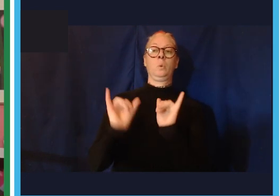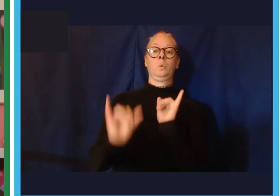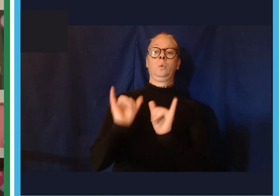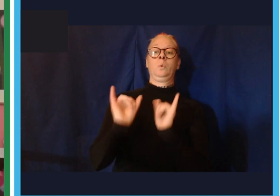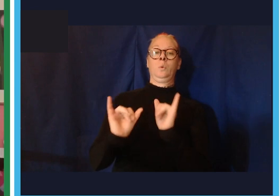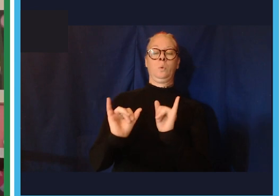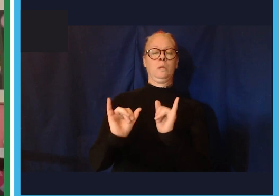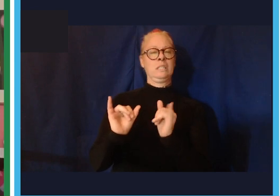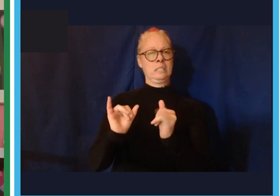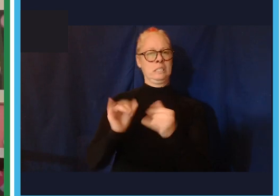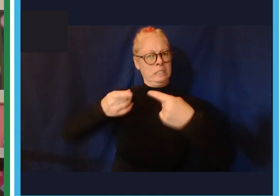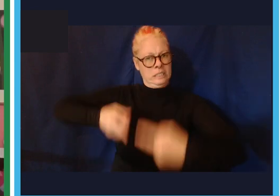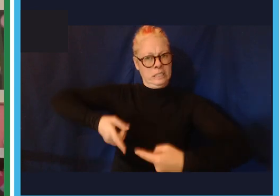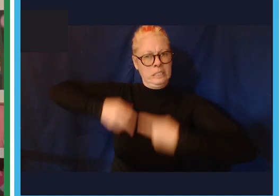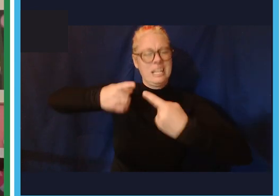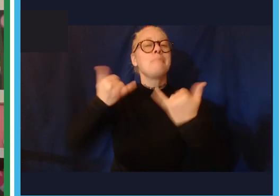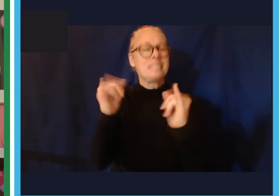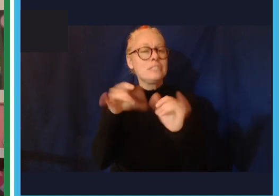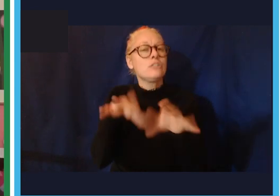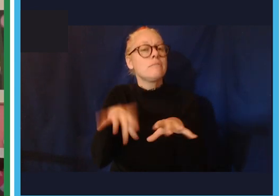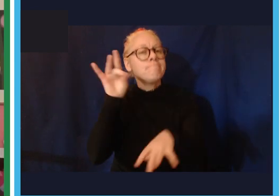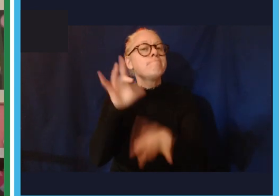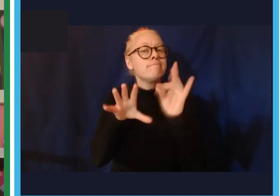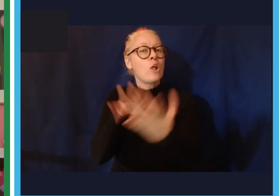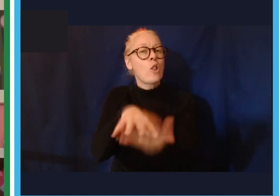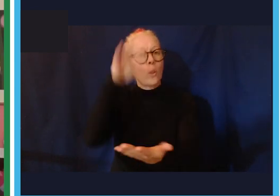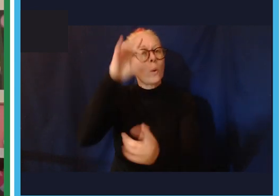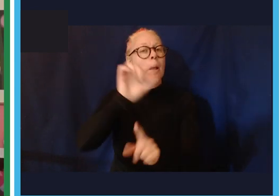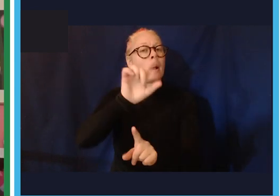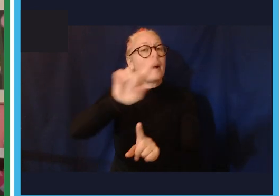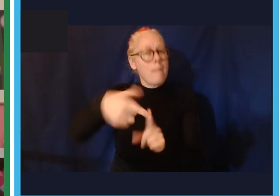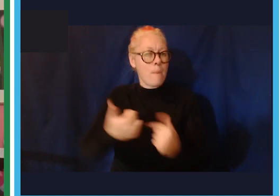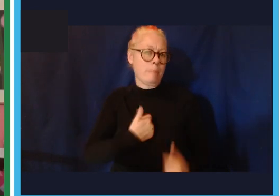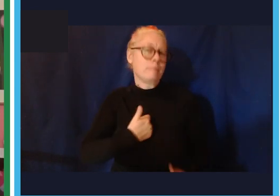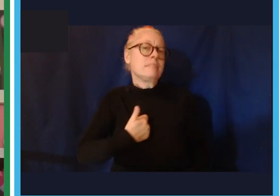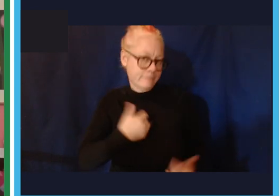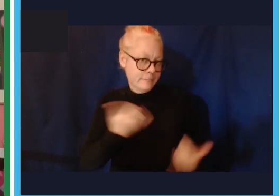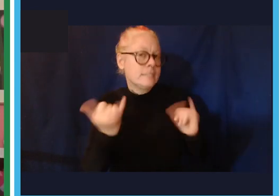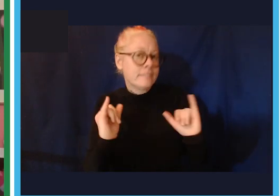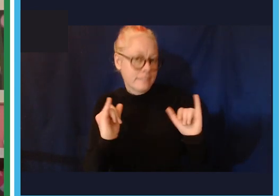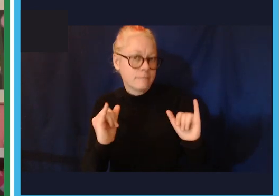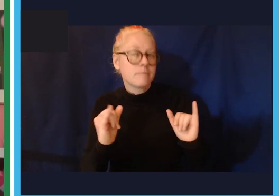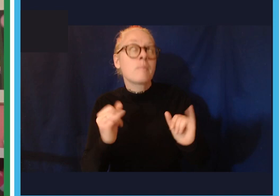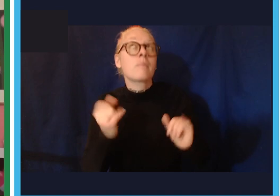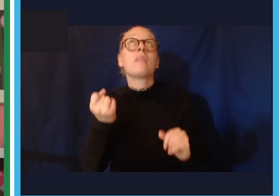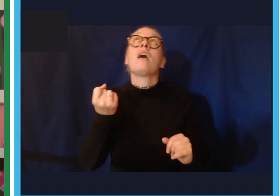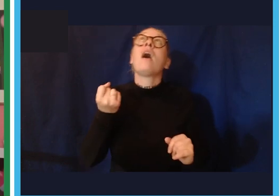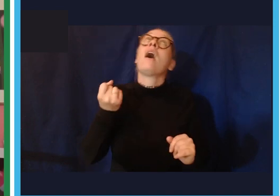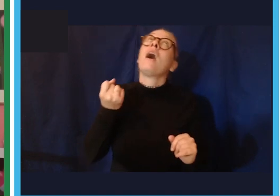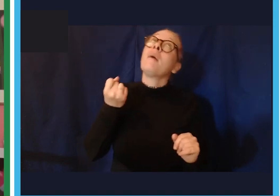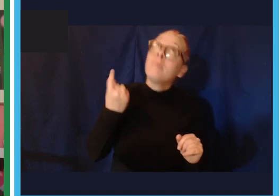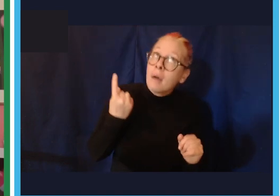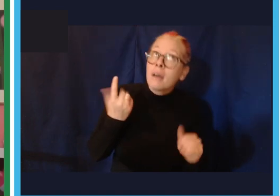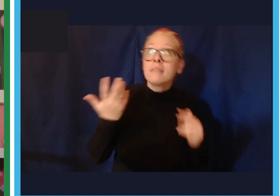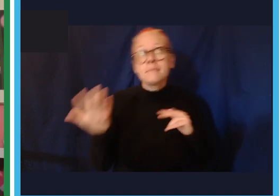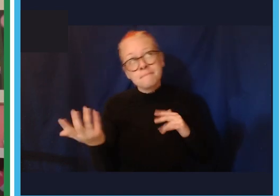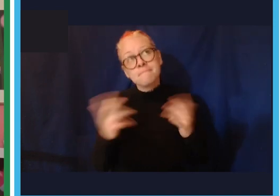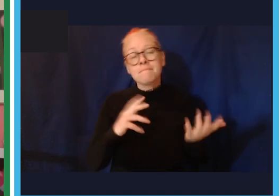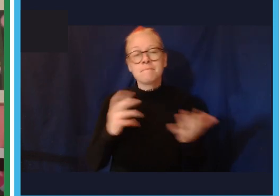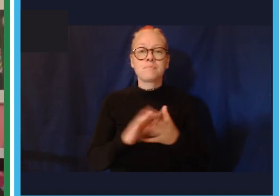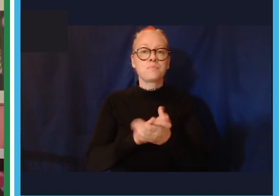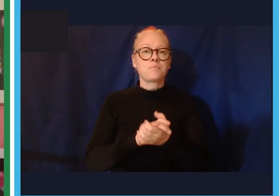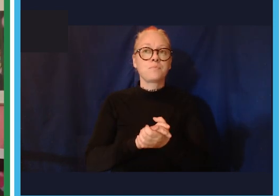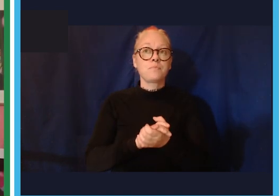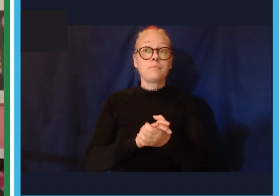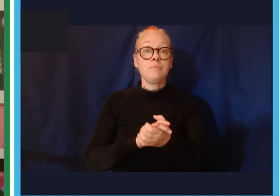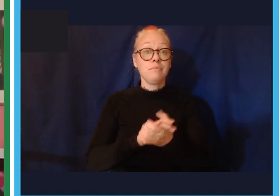the arts and by being in something that makes me excited to work and to feel